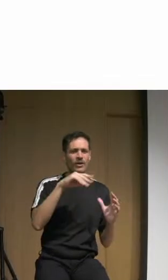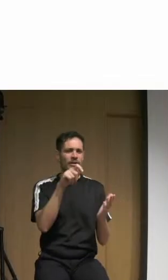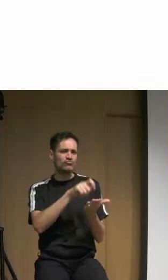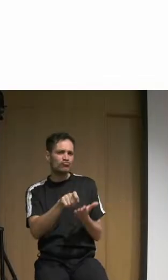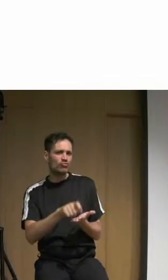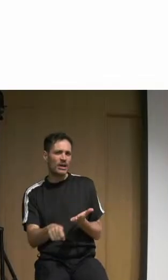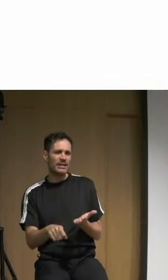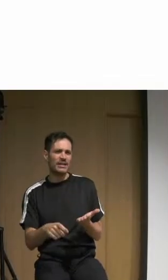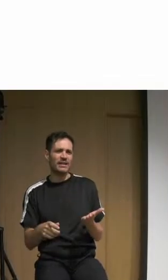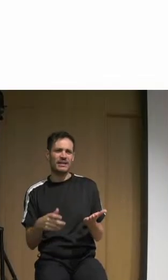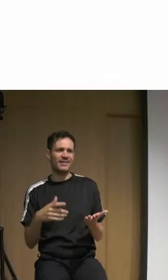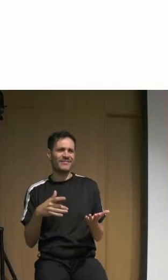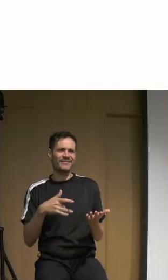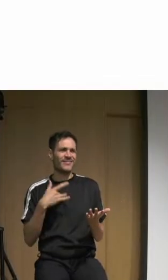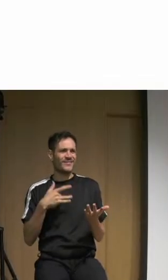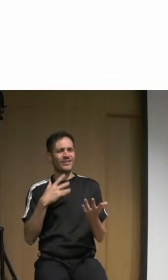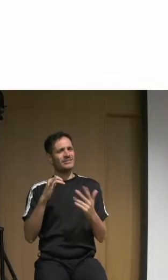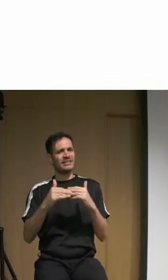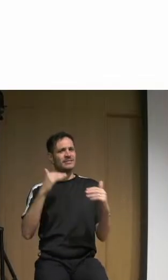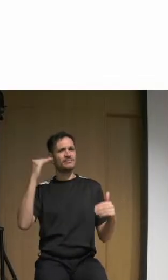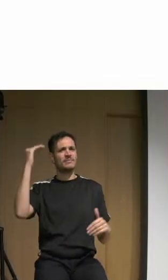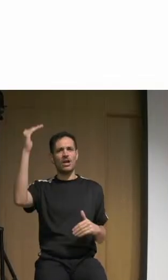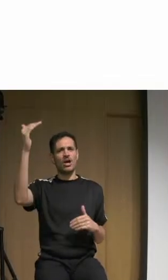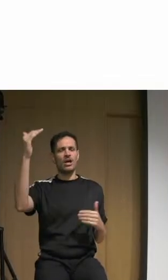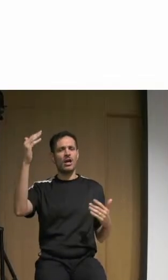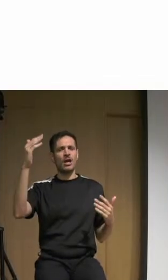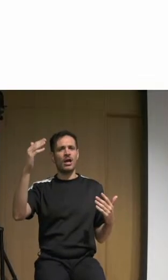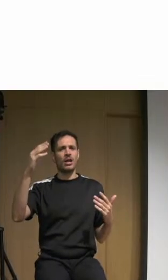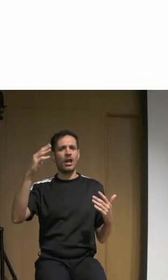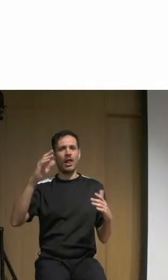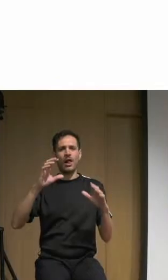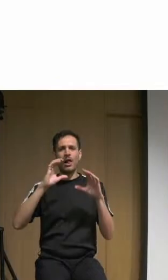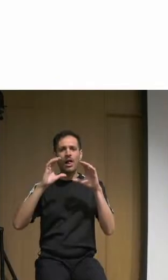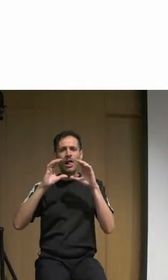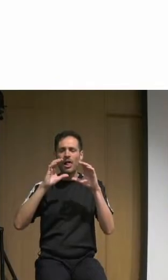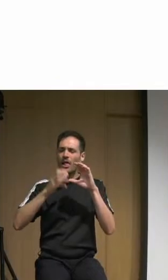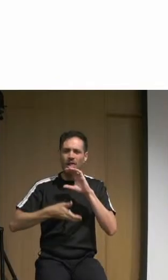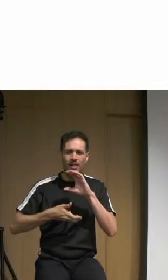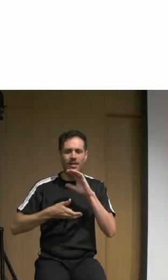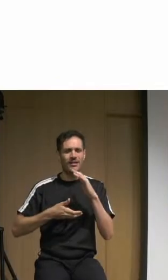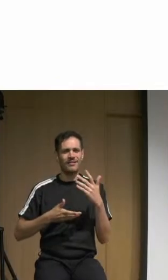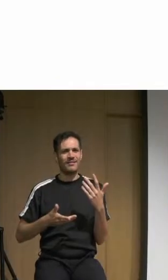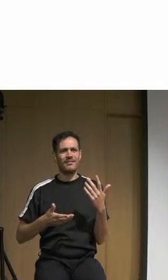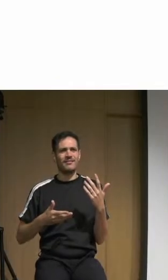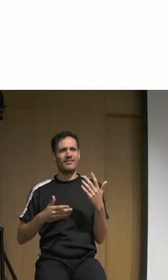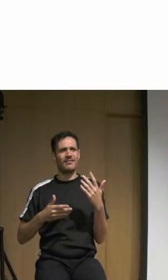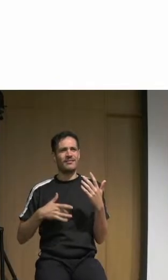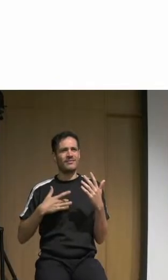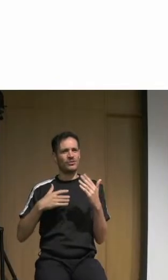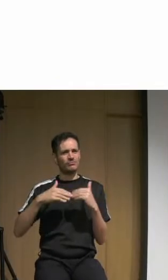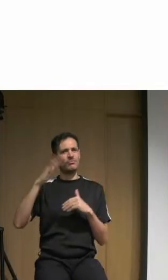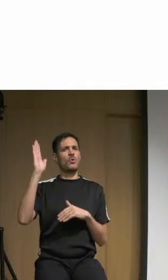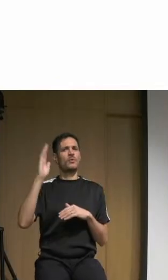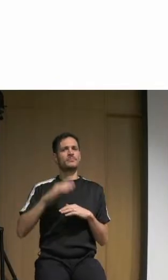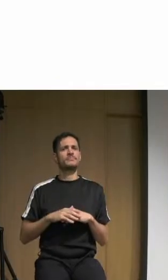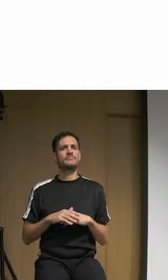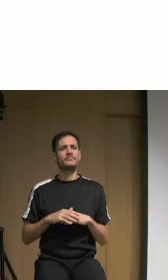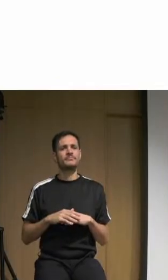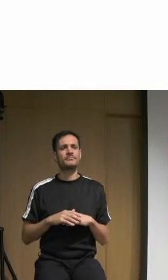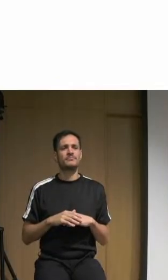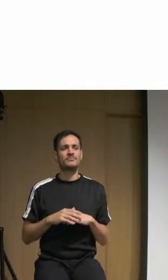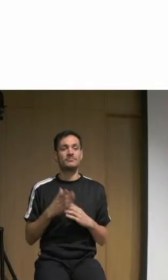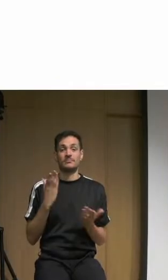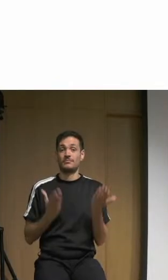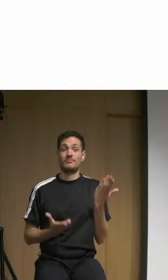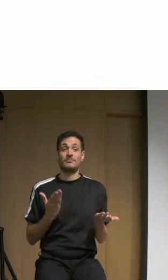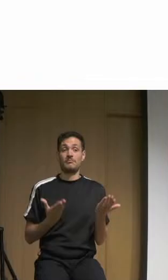It feels as though this goes beyond just a simple miscommunication of sorts, and I'm wondering if we are clear, and I may be the only one who does